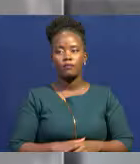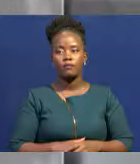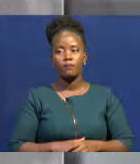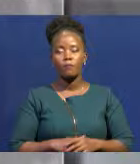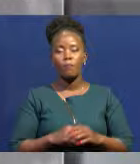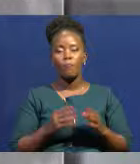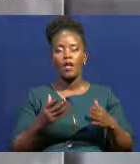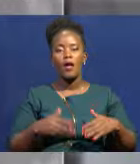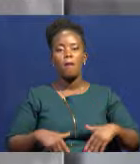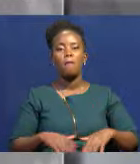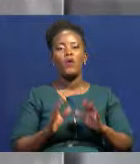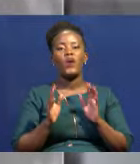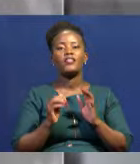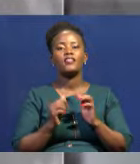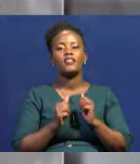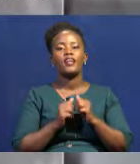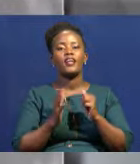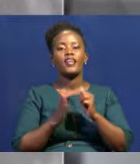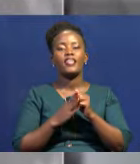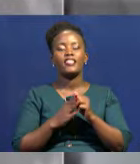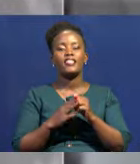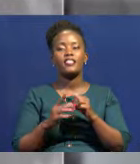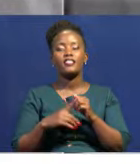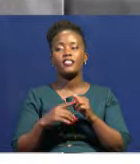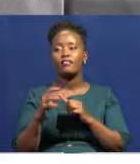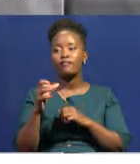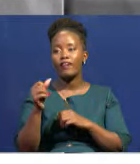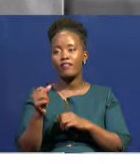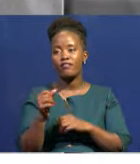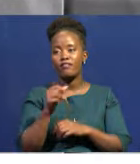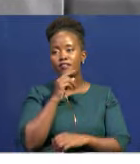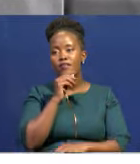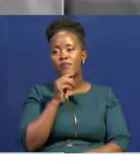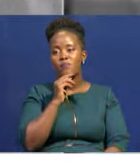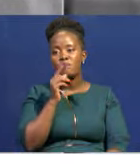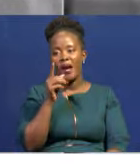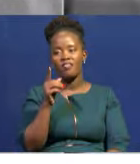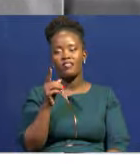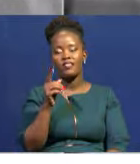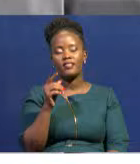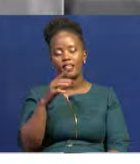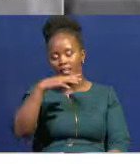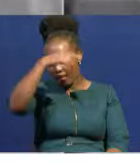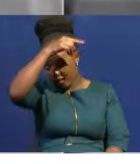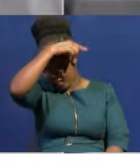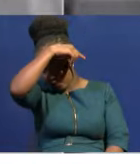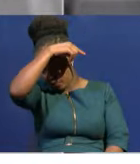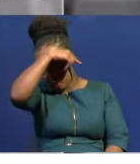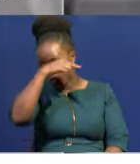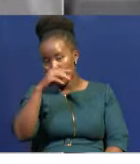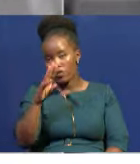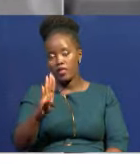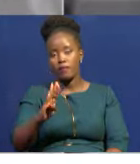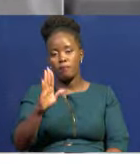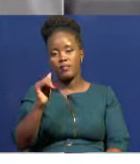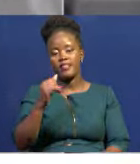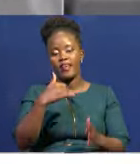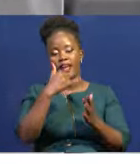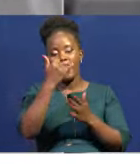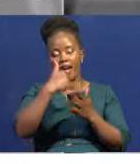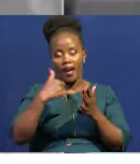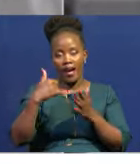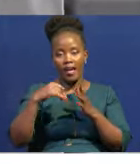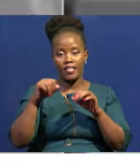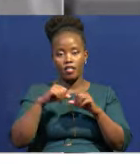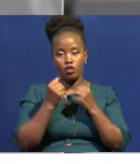Born in 1965, John Mutua Katuku graduated with a Bachelor of Arts degree in Social Work from